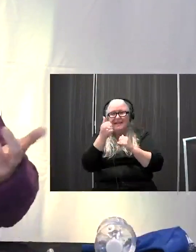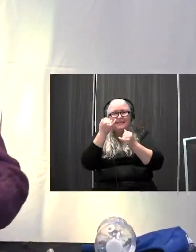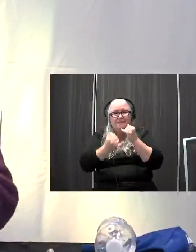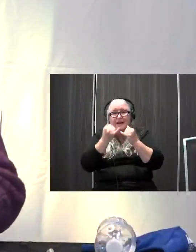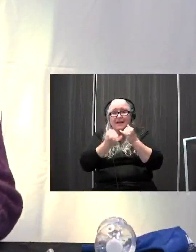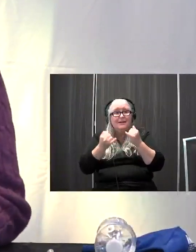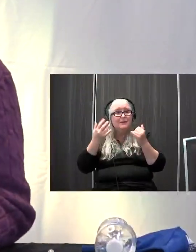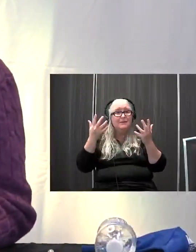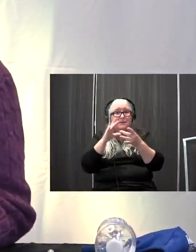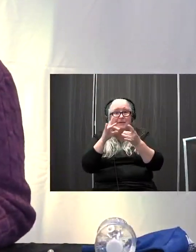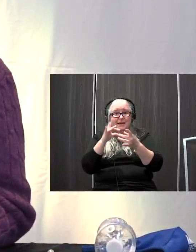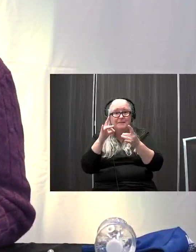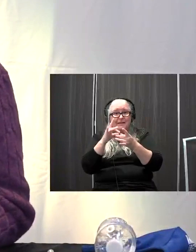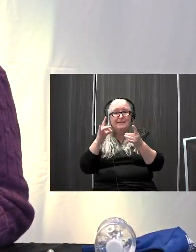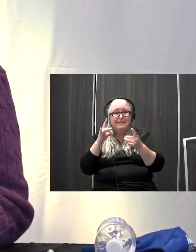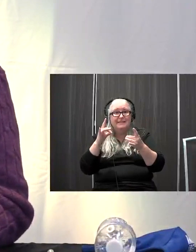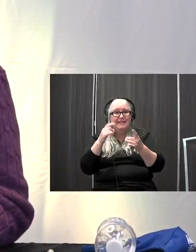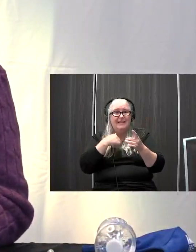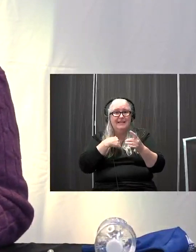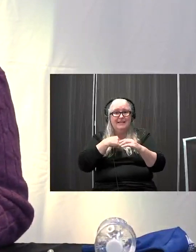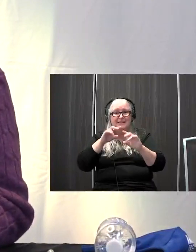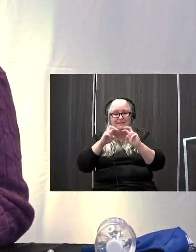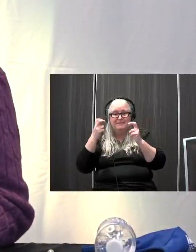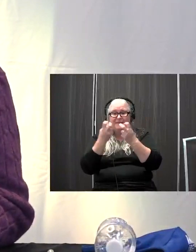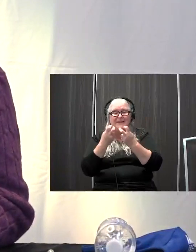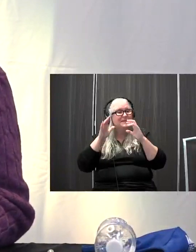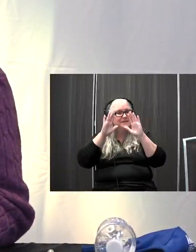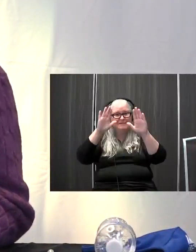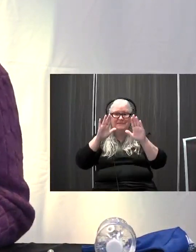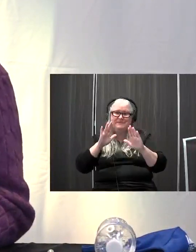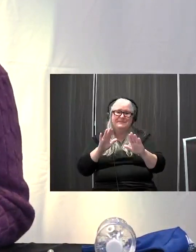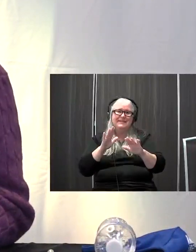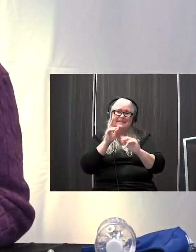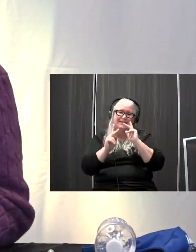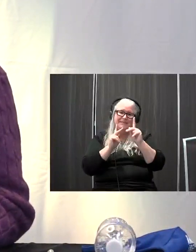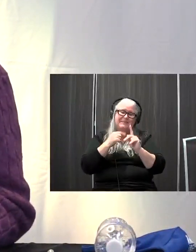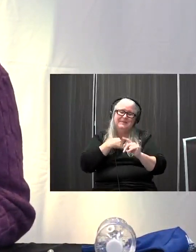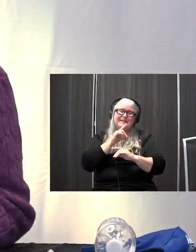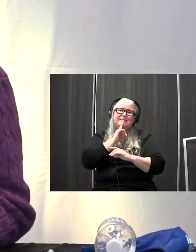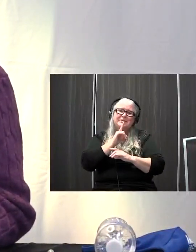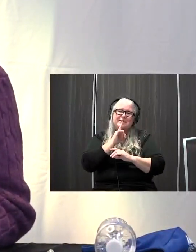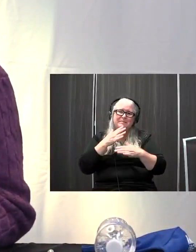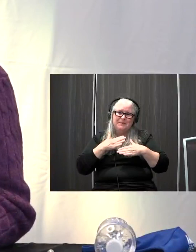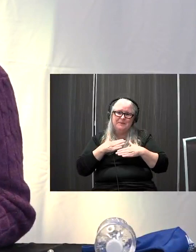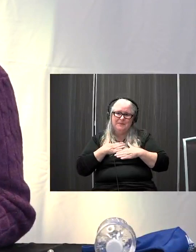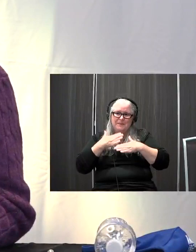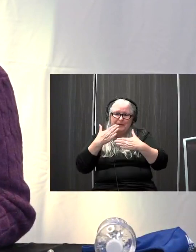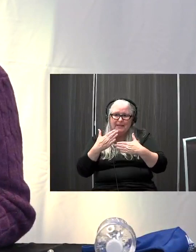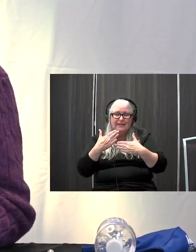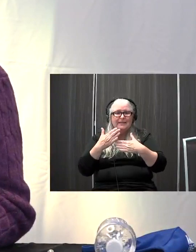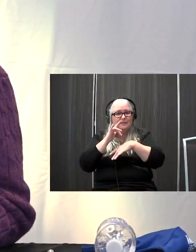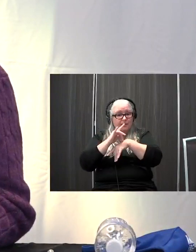to reinforce positivity to our panel because I think they are amazing people, and I'm sure would be willing to be available if